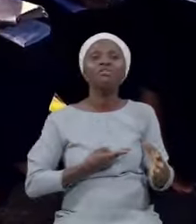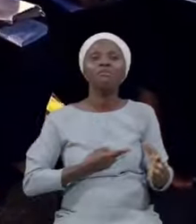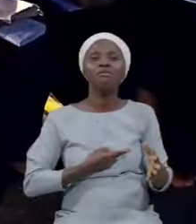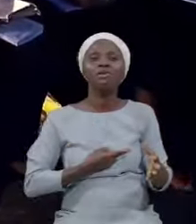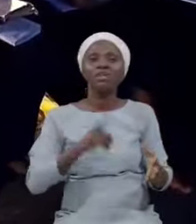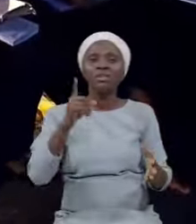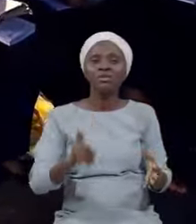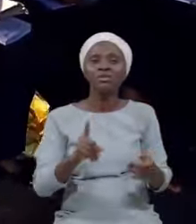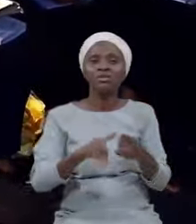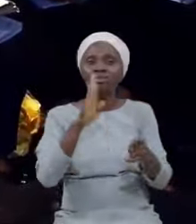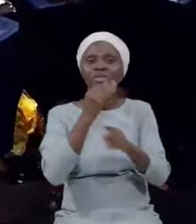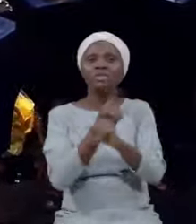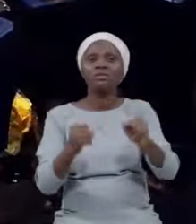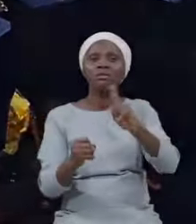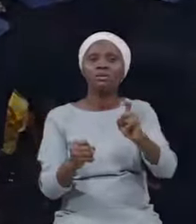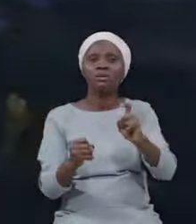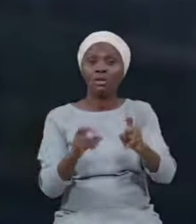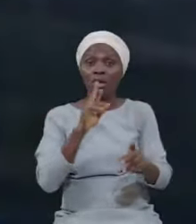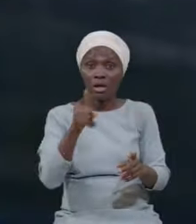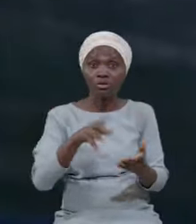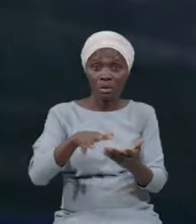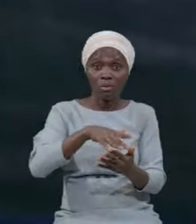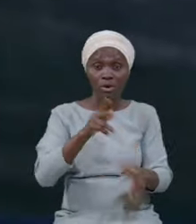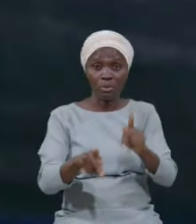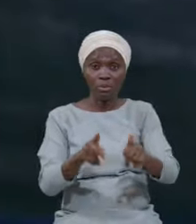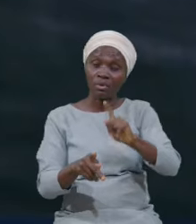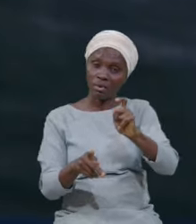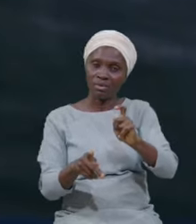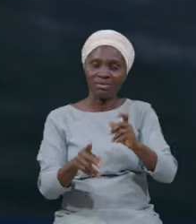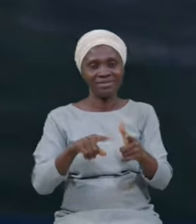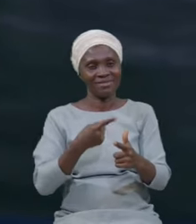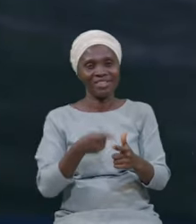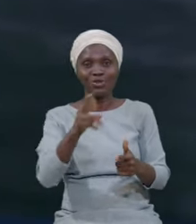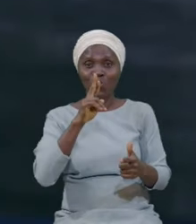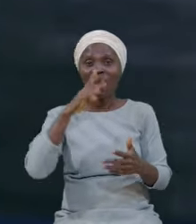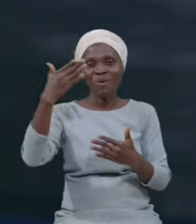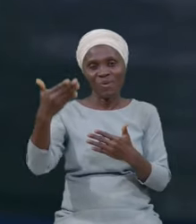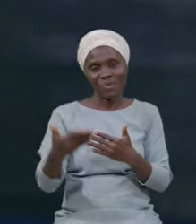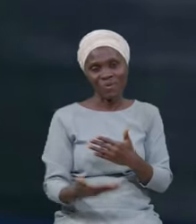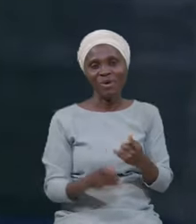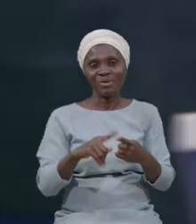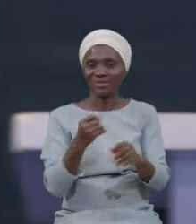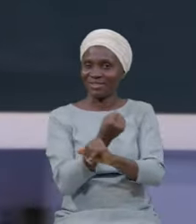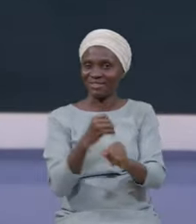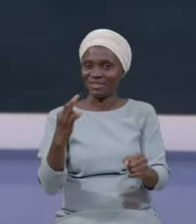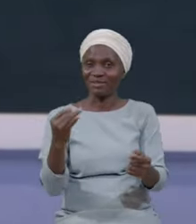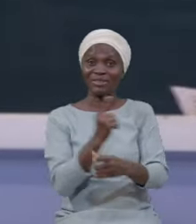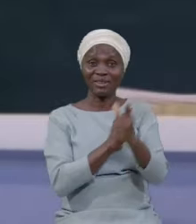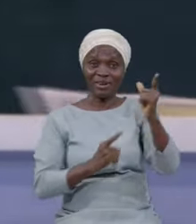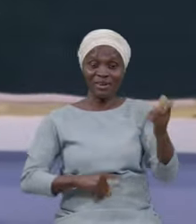Are you part of that all? Yes. Welcome to the salvation of the Lord tonight. Yes. It will save